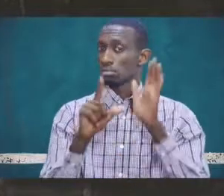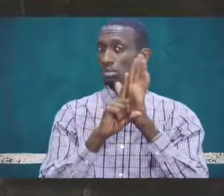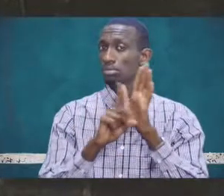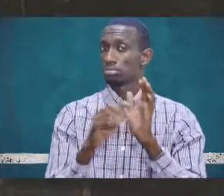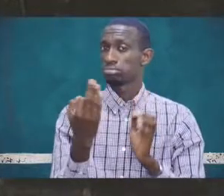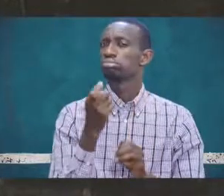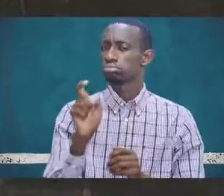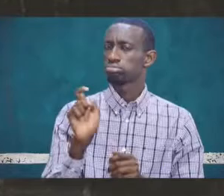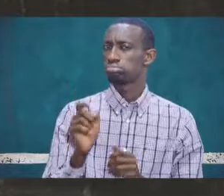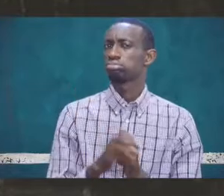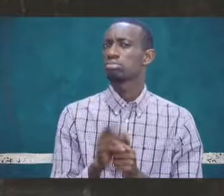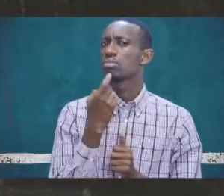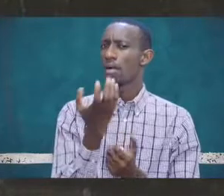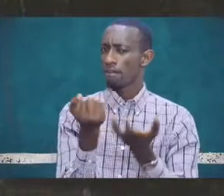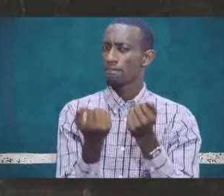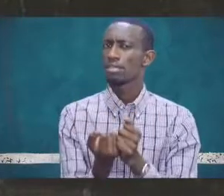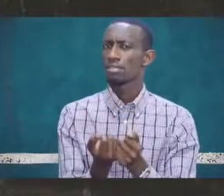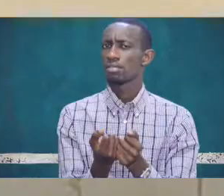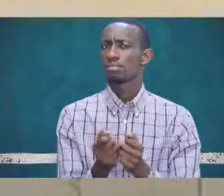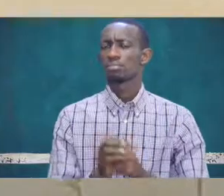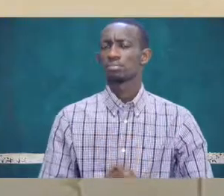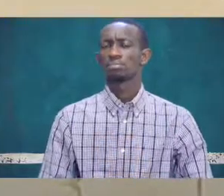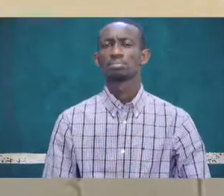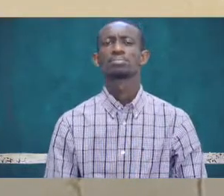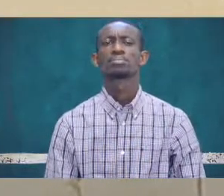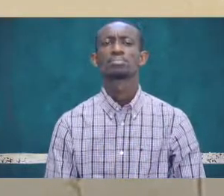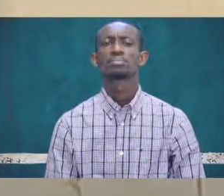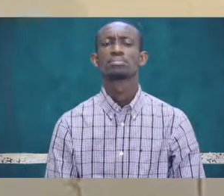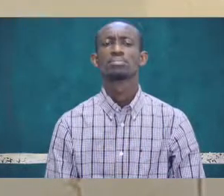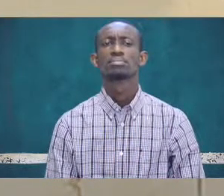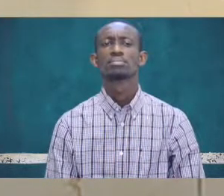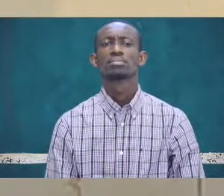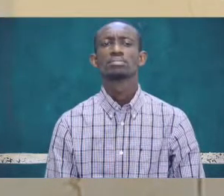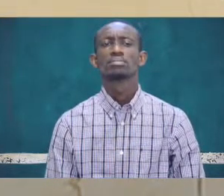sulfuric acid to react with the alcohols. So here, we'll have